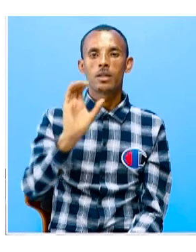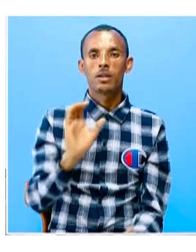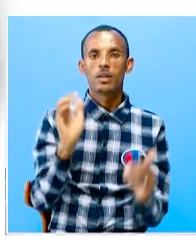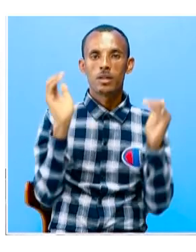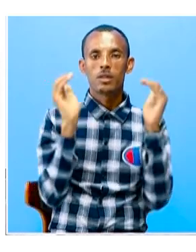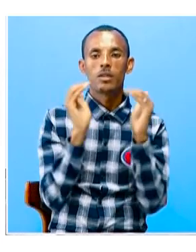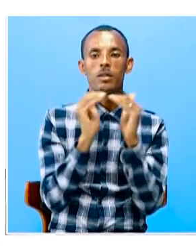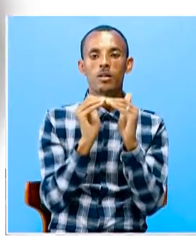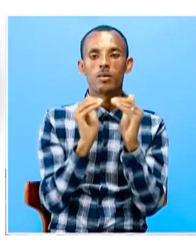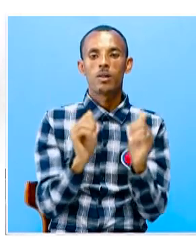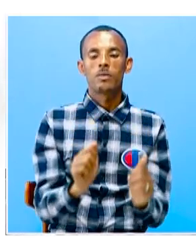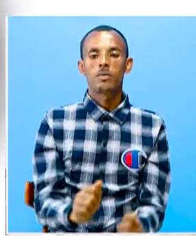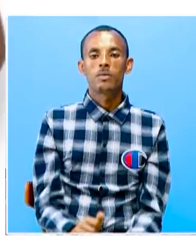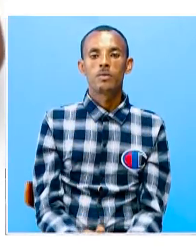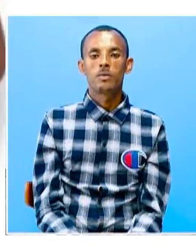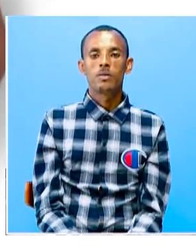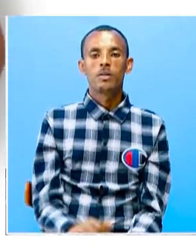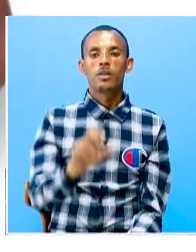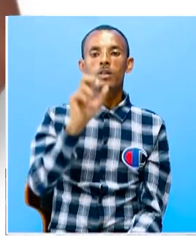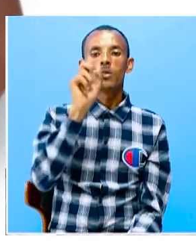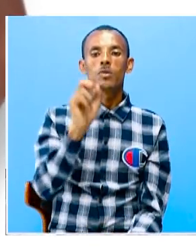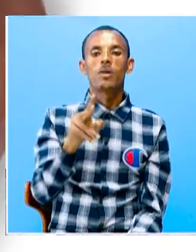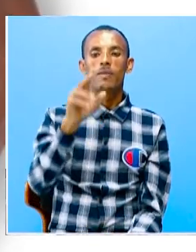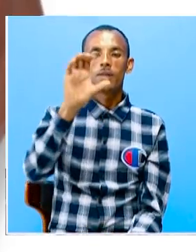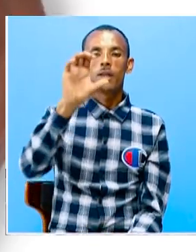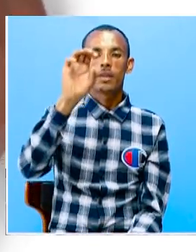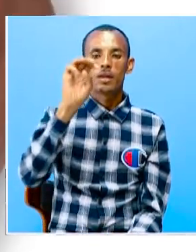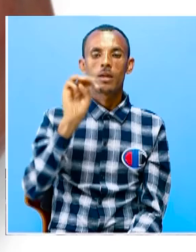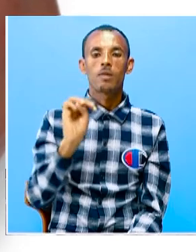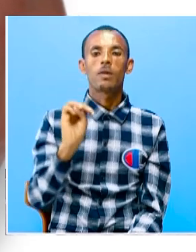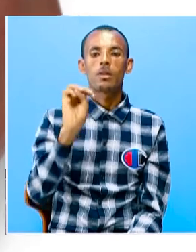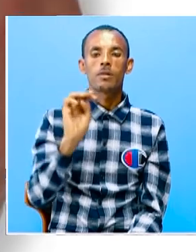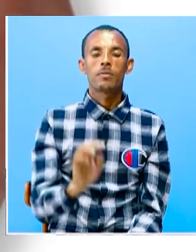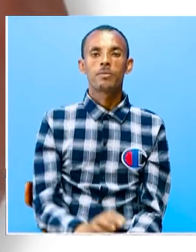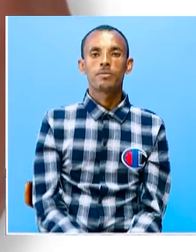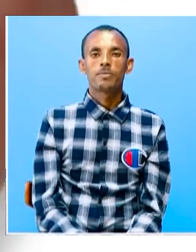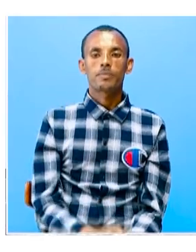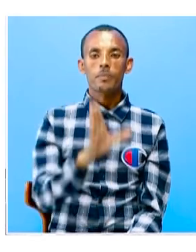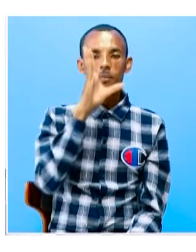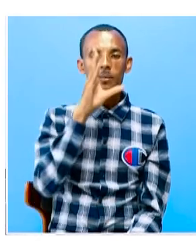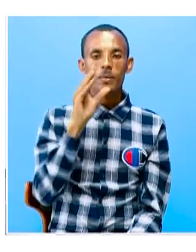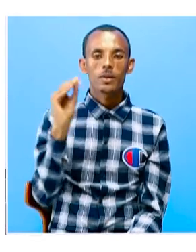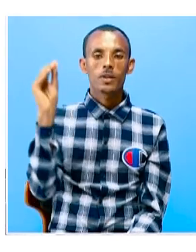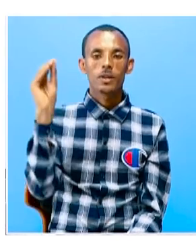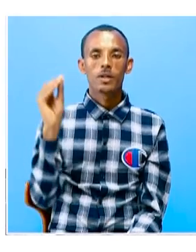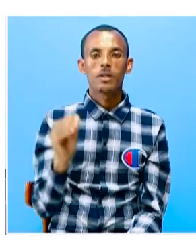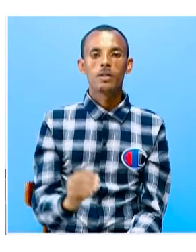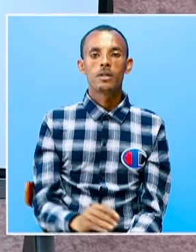is equal to 12 centimeter and